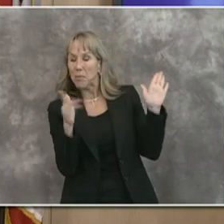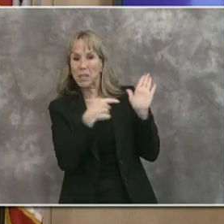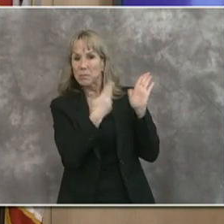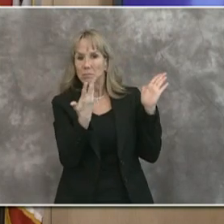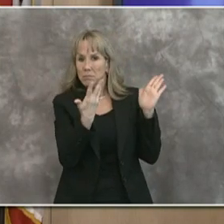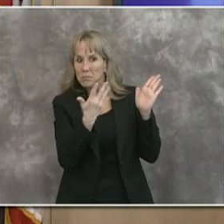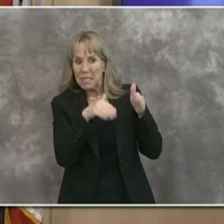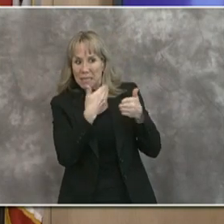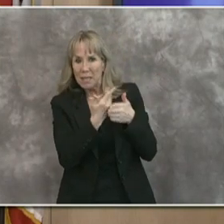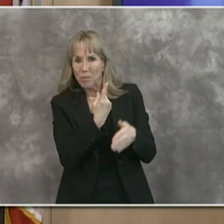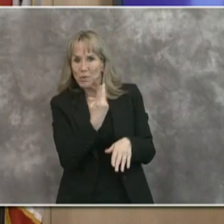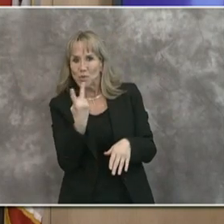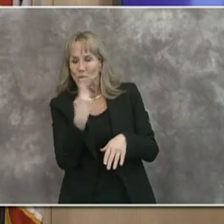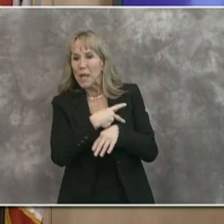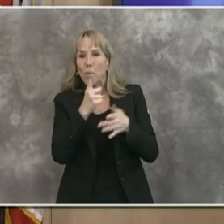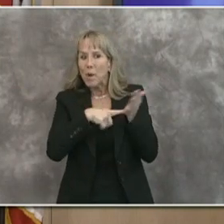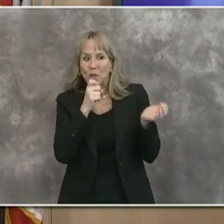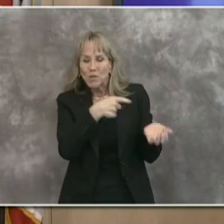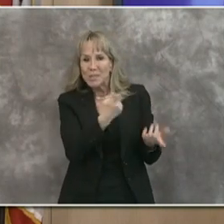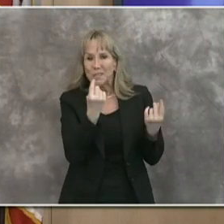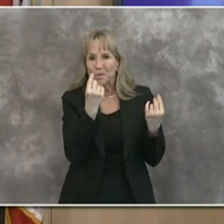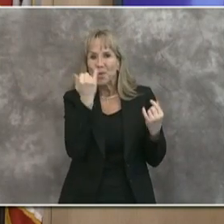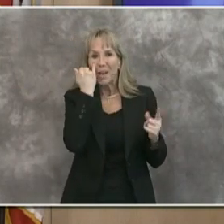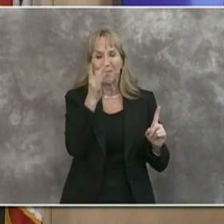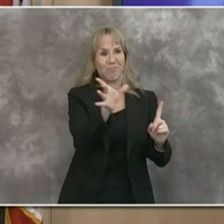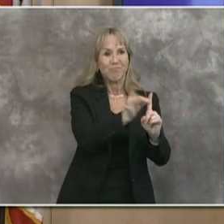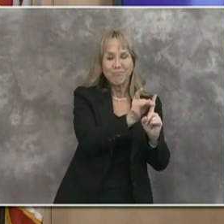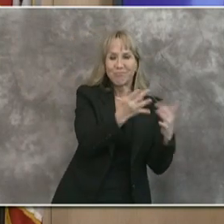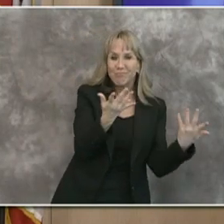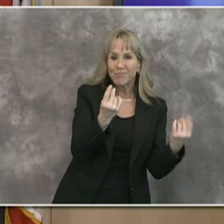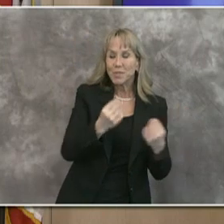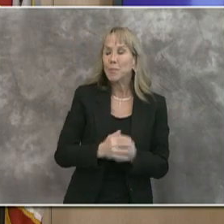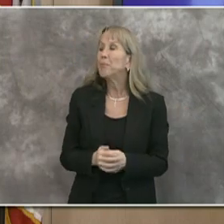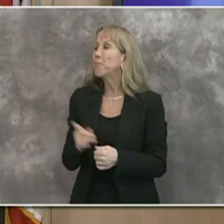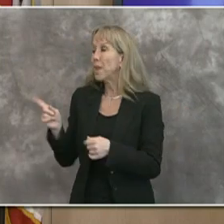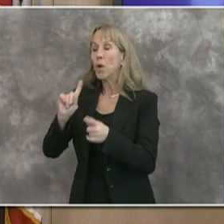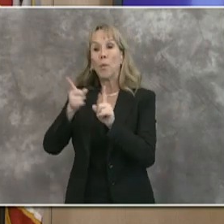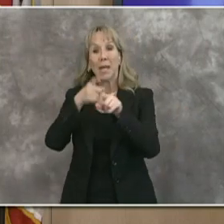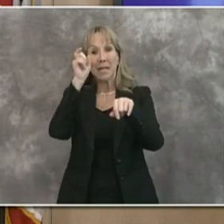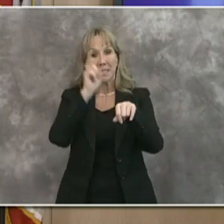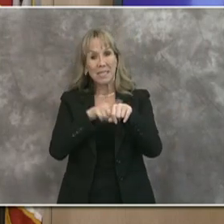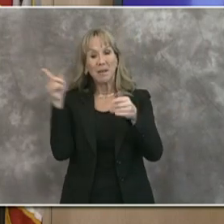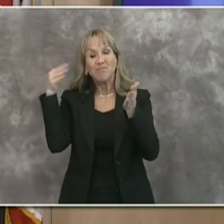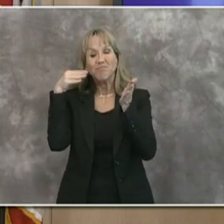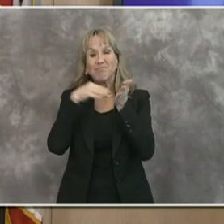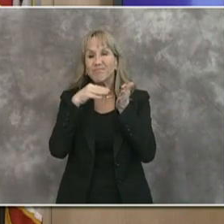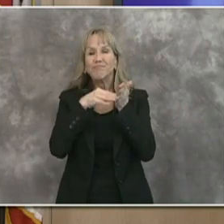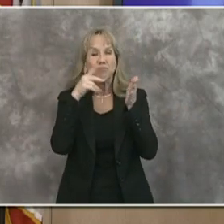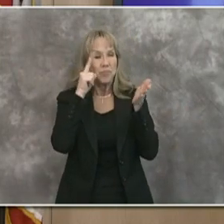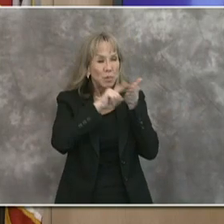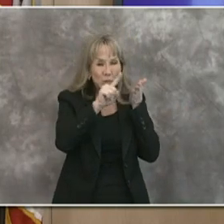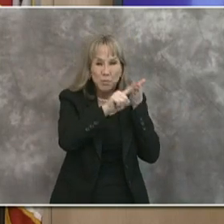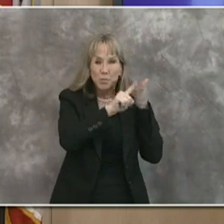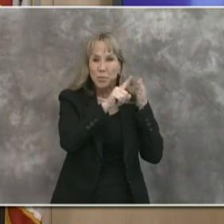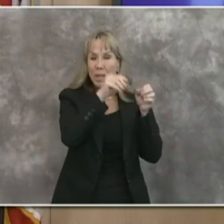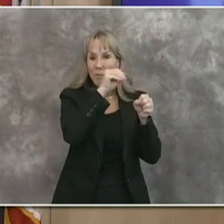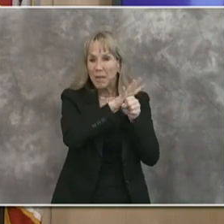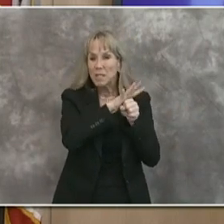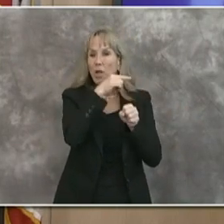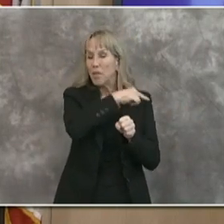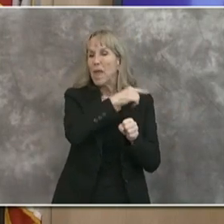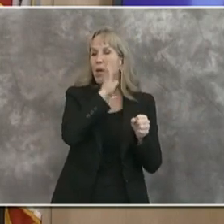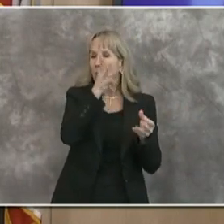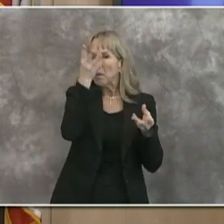rolling in the next couple of days, what they should be doing? yes, when the epidemiologist calls, they will give those instructions, but Dr. McDonald has some